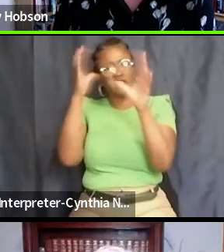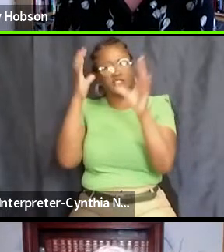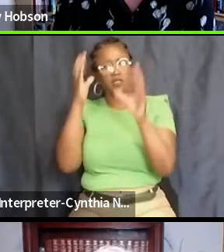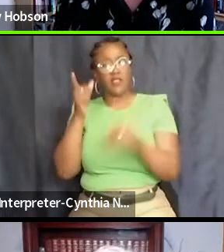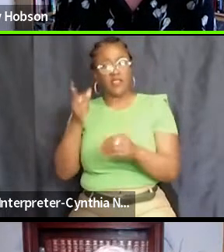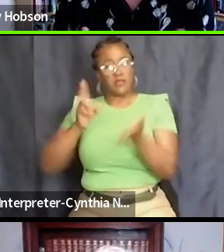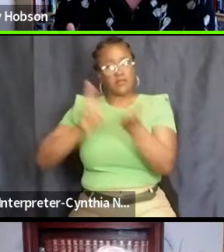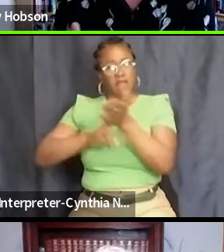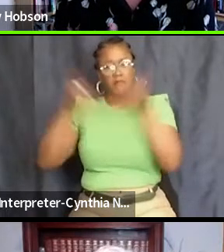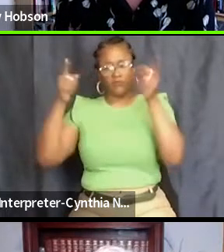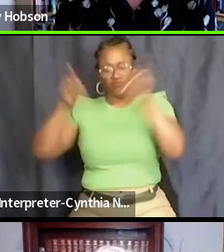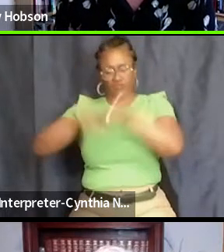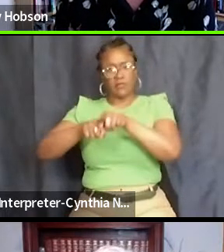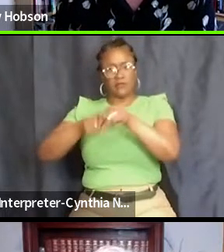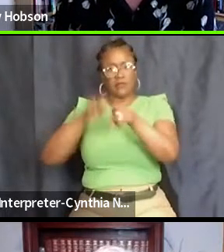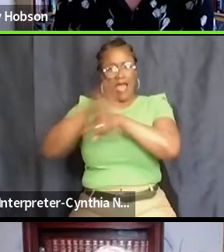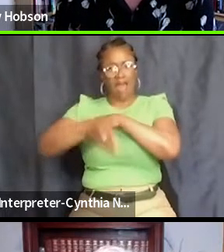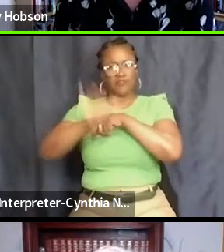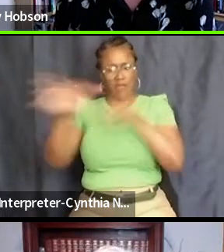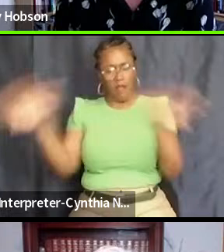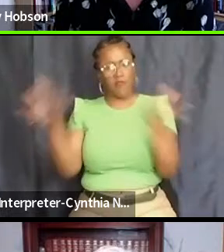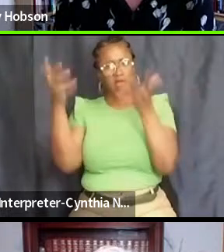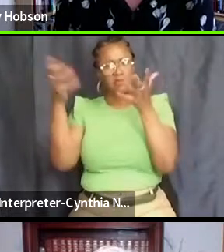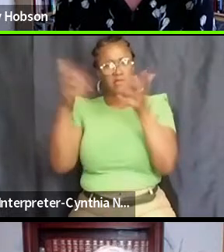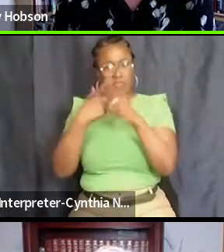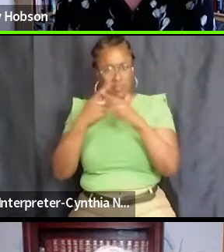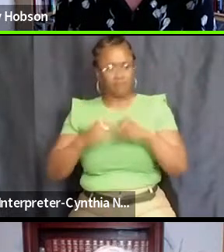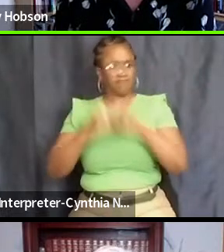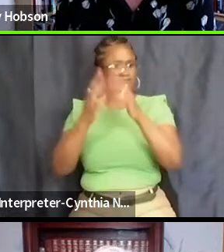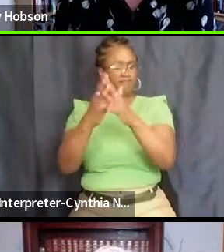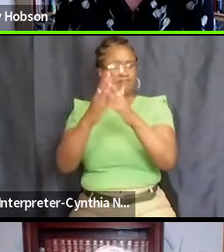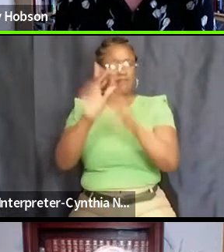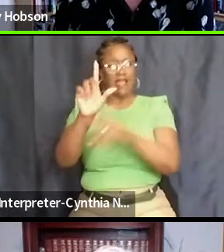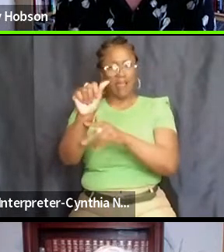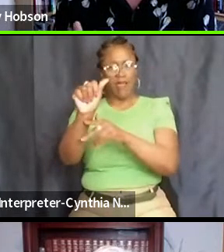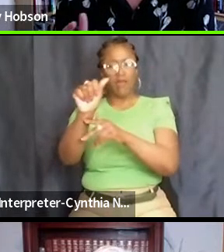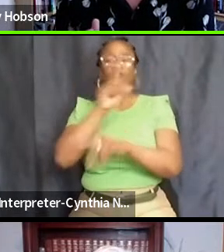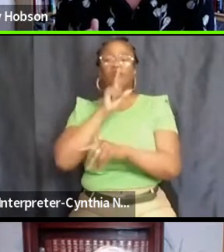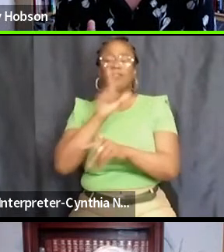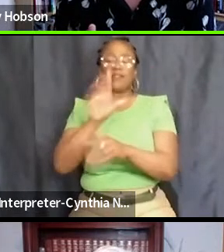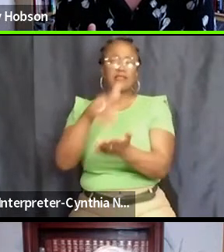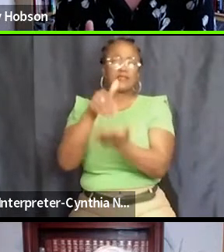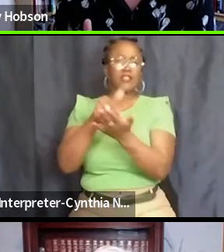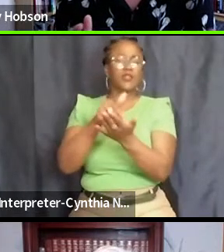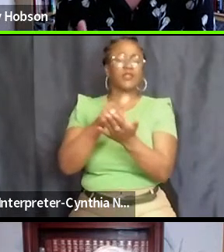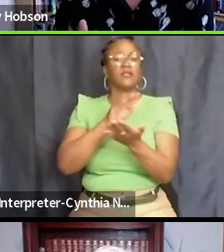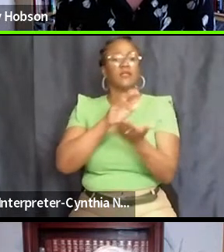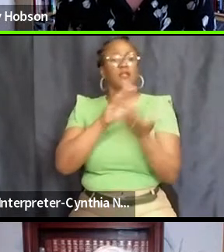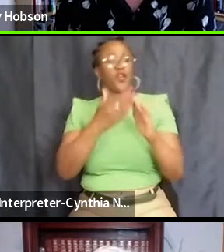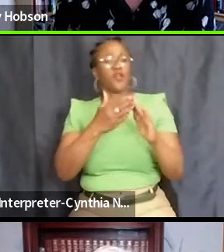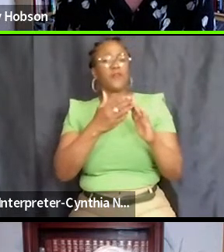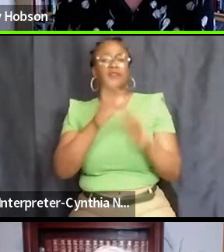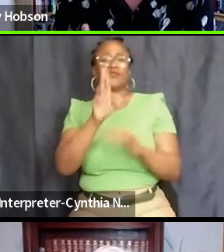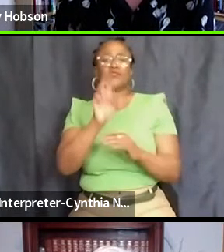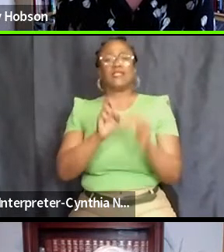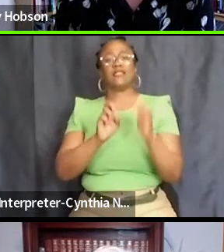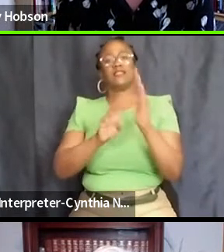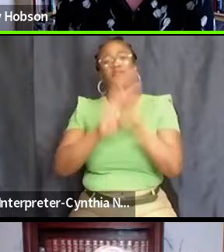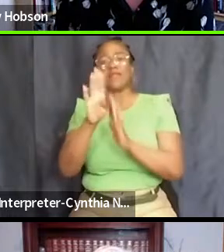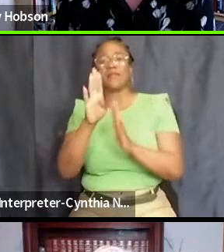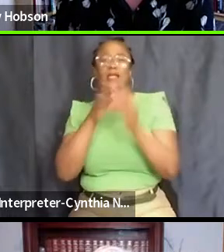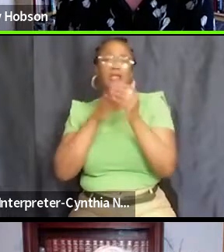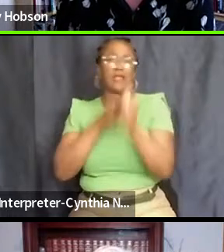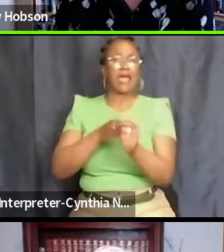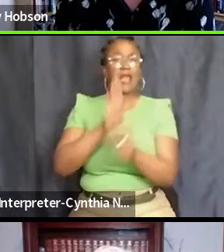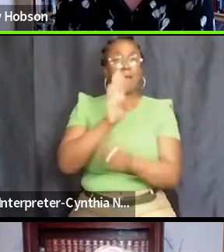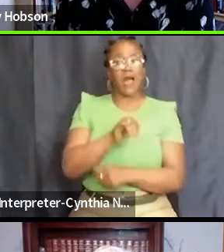after the uprising, and their plan for the reconstruction of LA centered on urban redevelopment led by and for